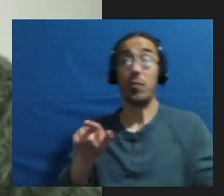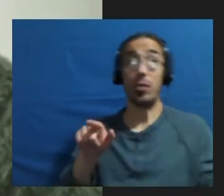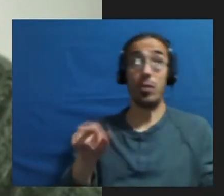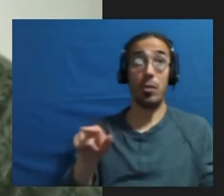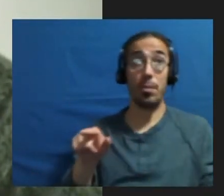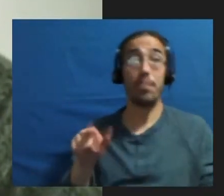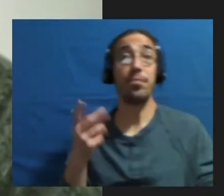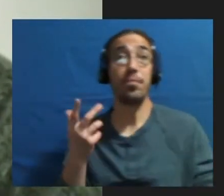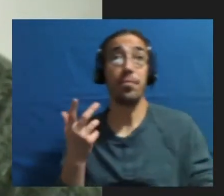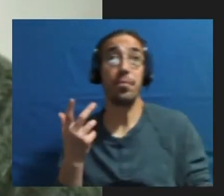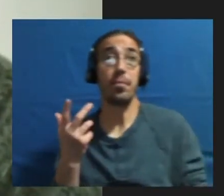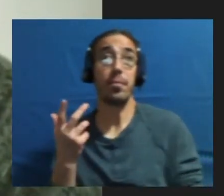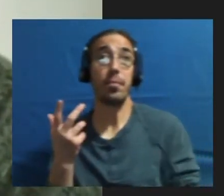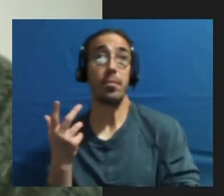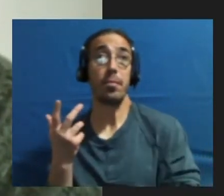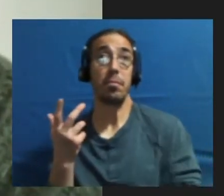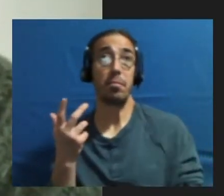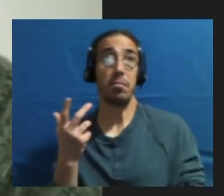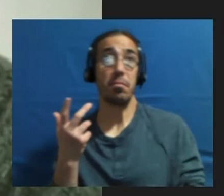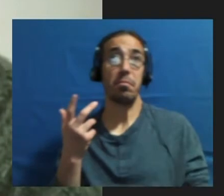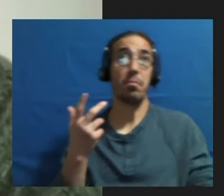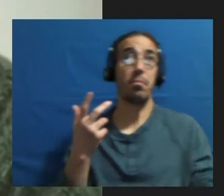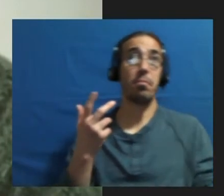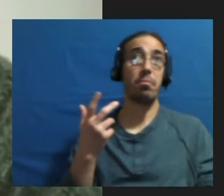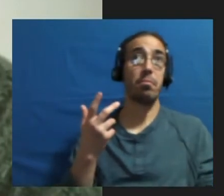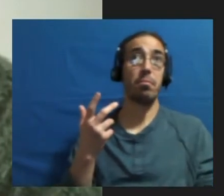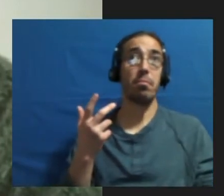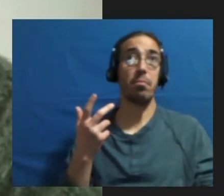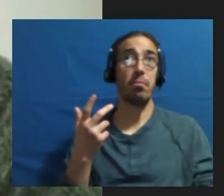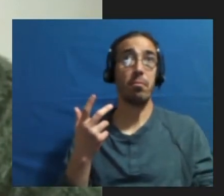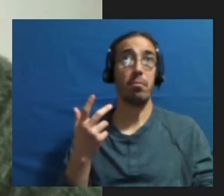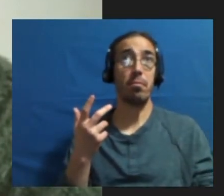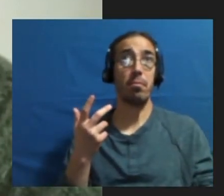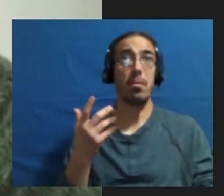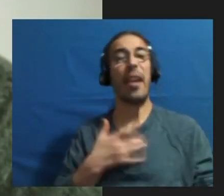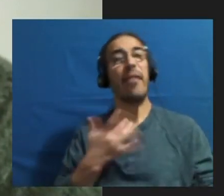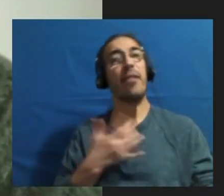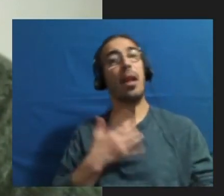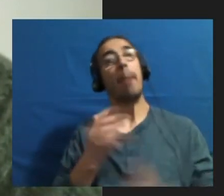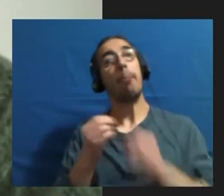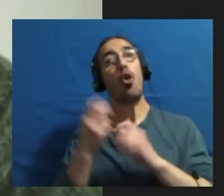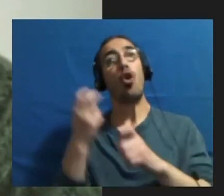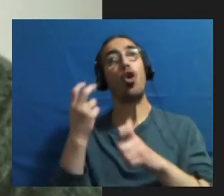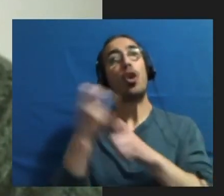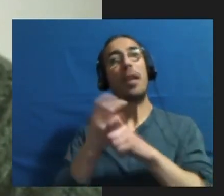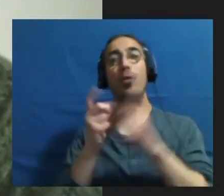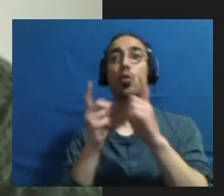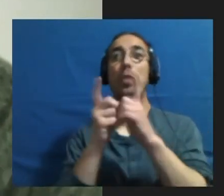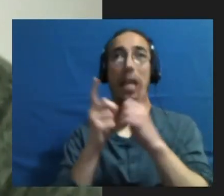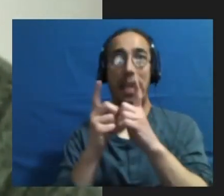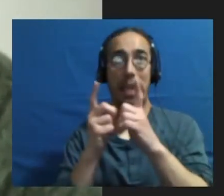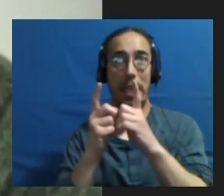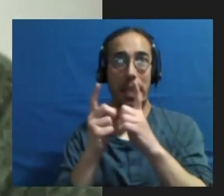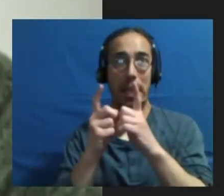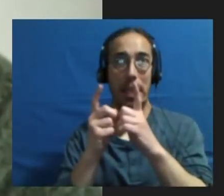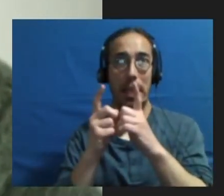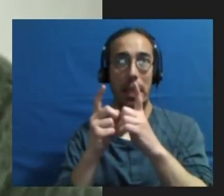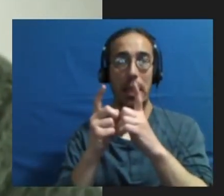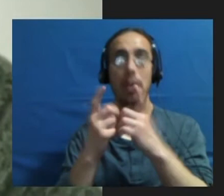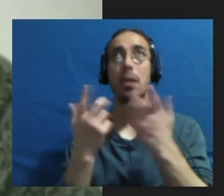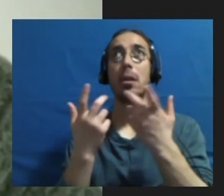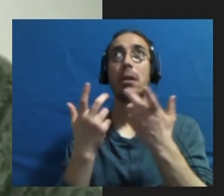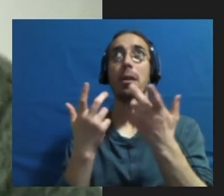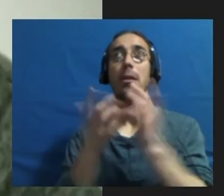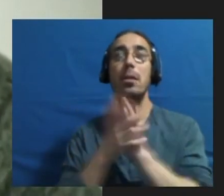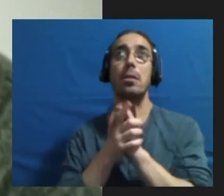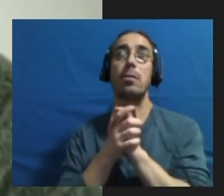she's finding it more and more difficult to date. And it's such a